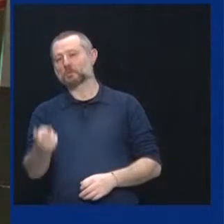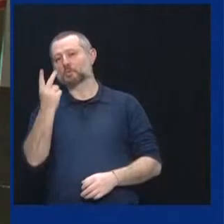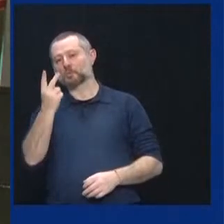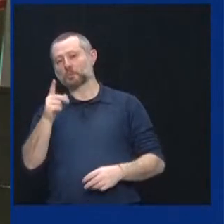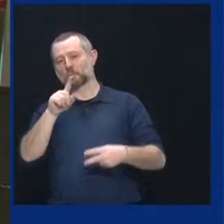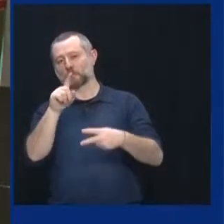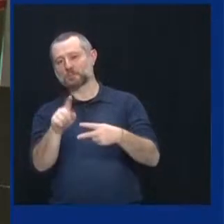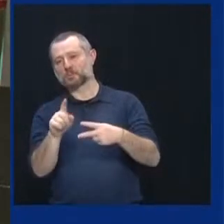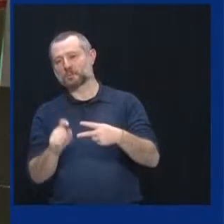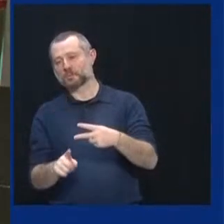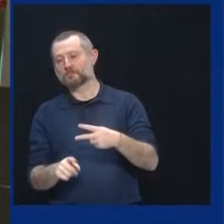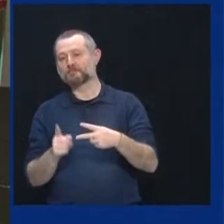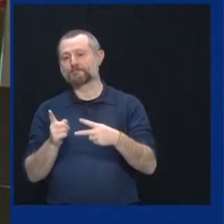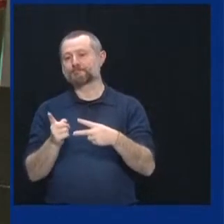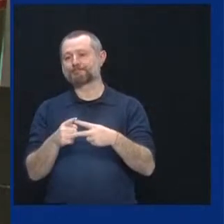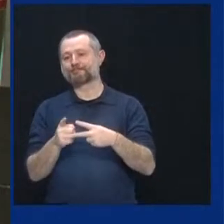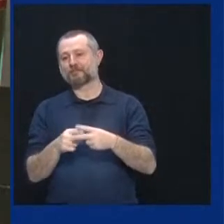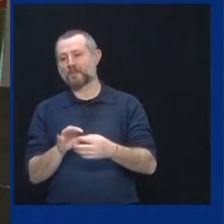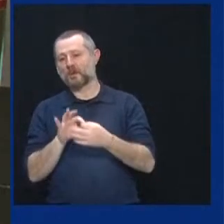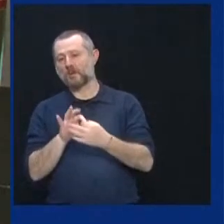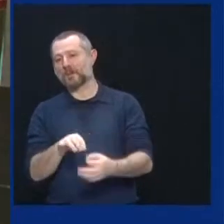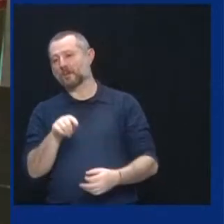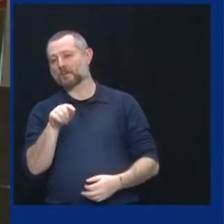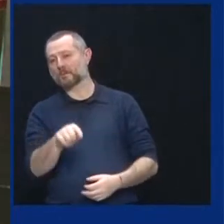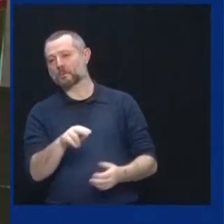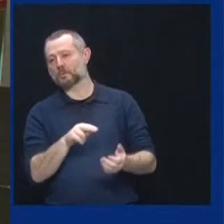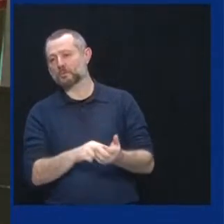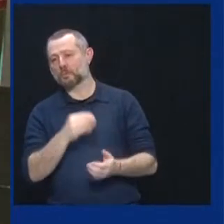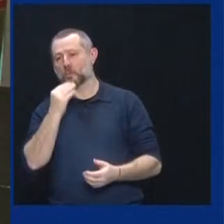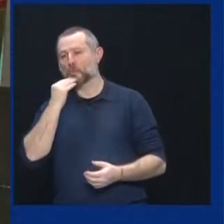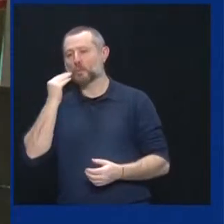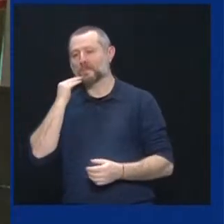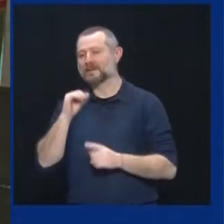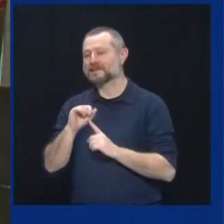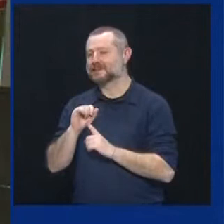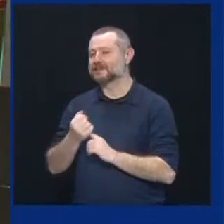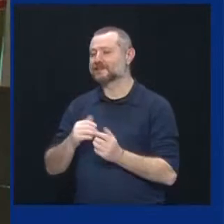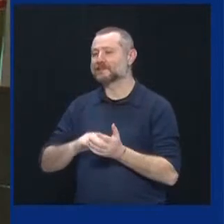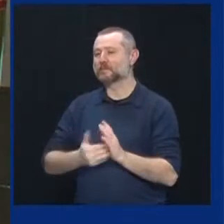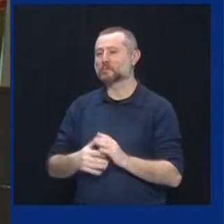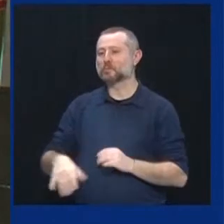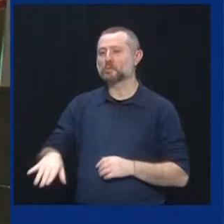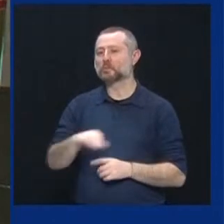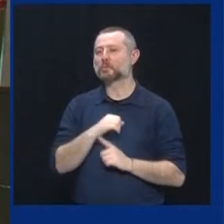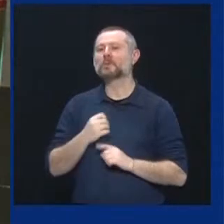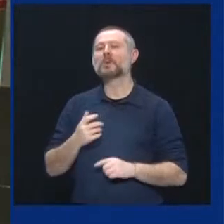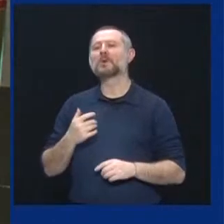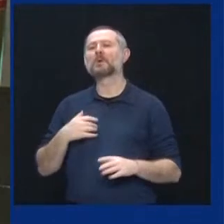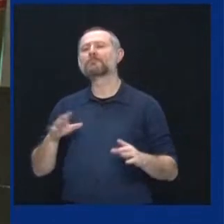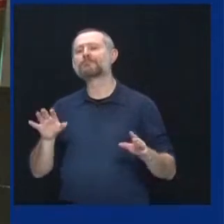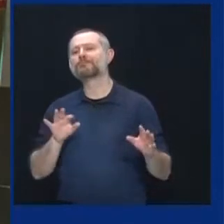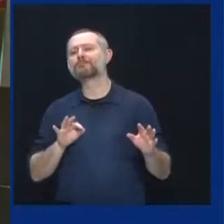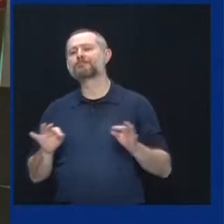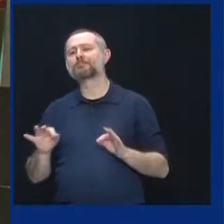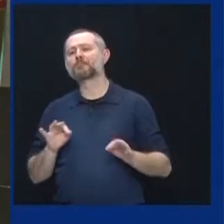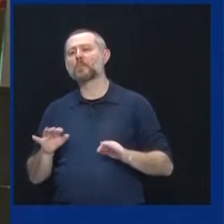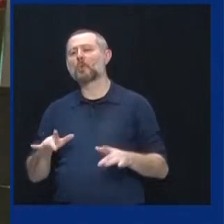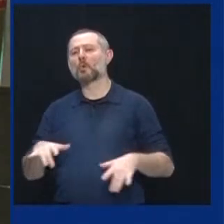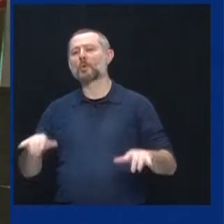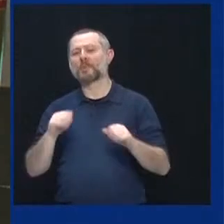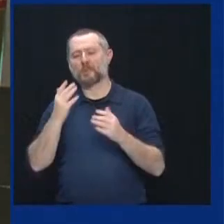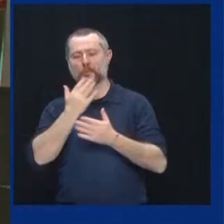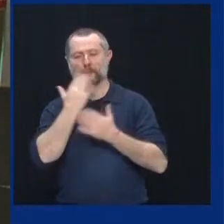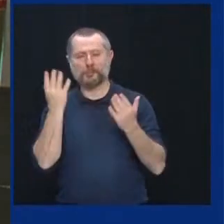The first question has to do with the nursing home situation. You've described this void, but